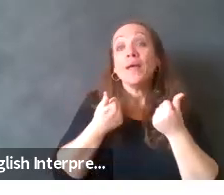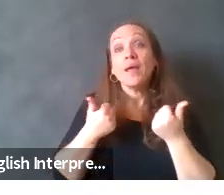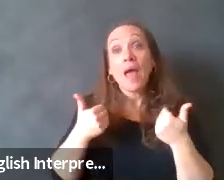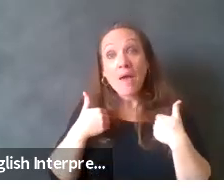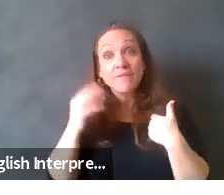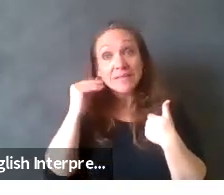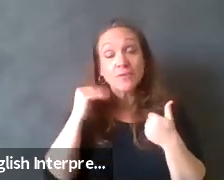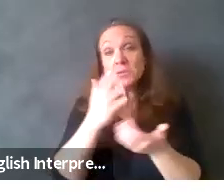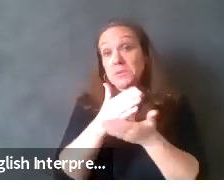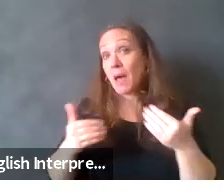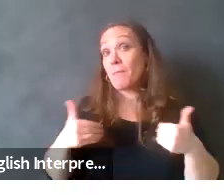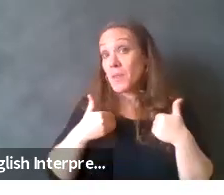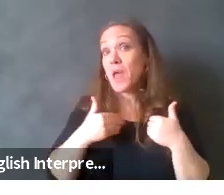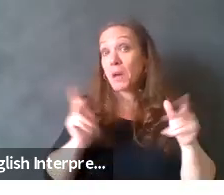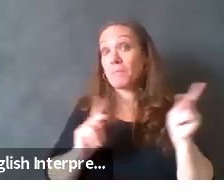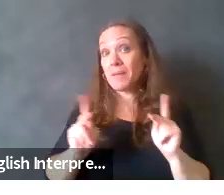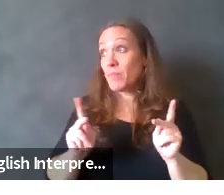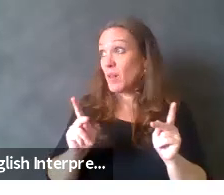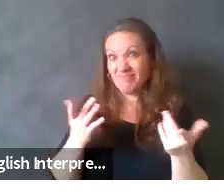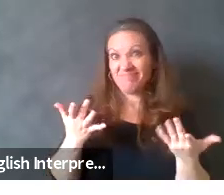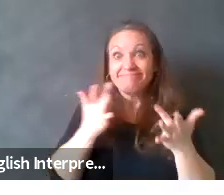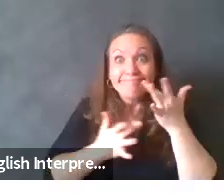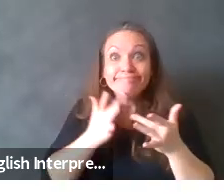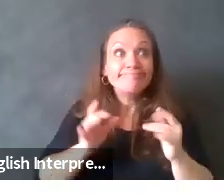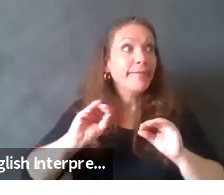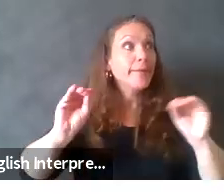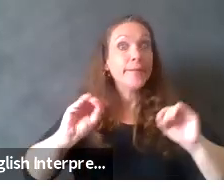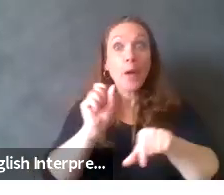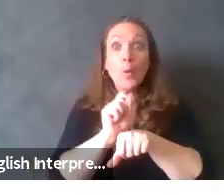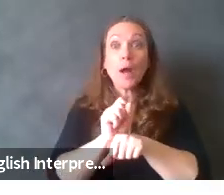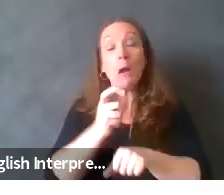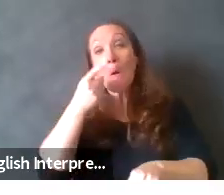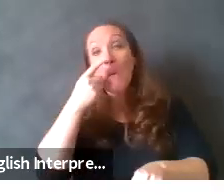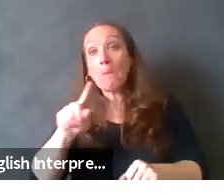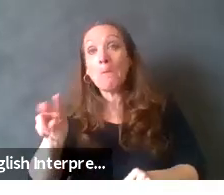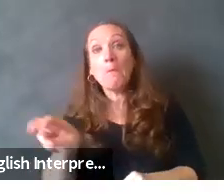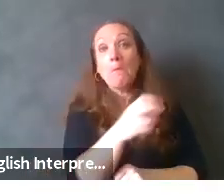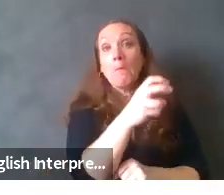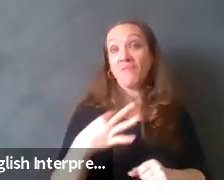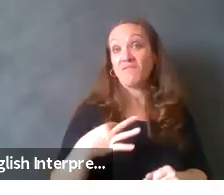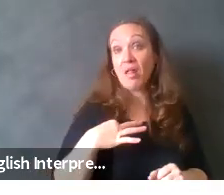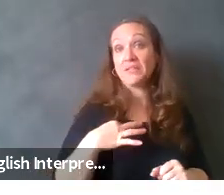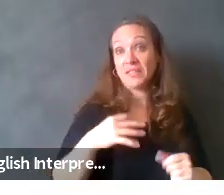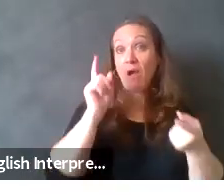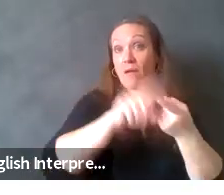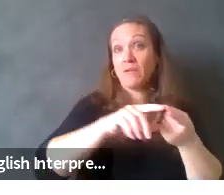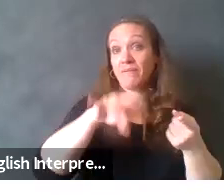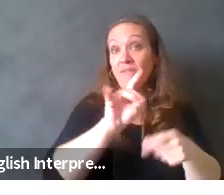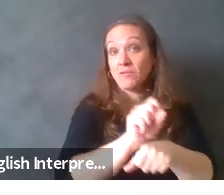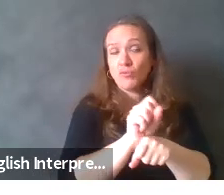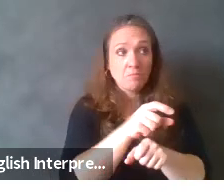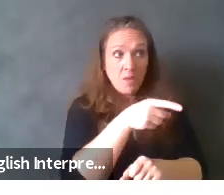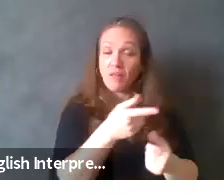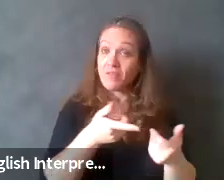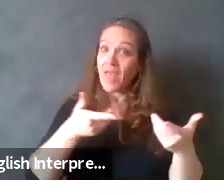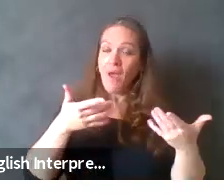that are out of work right now, and they can volunteer, and they have. And so they are introduced